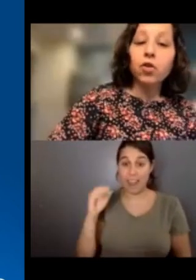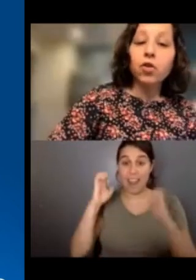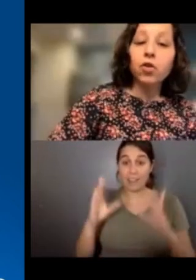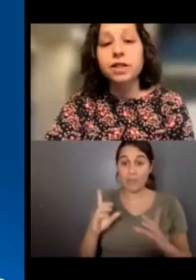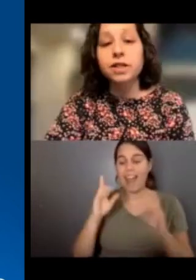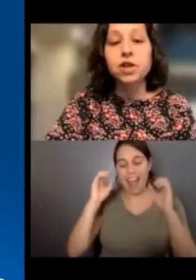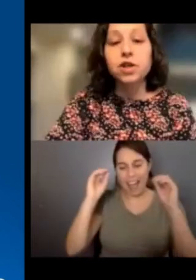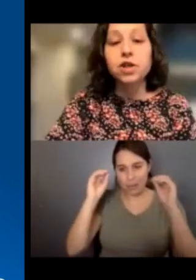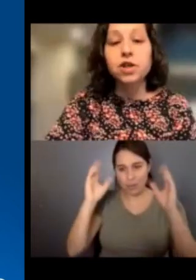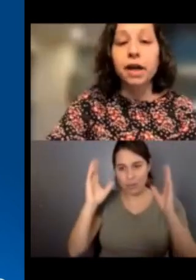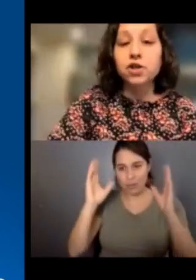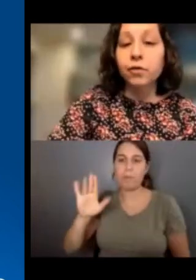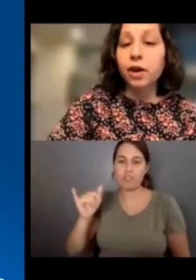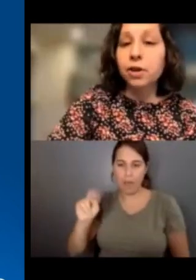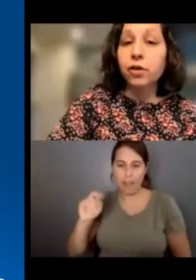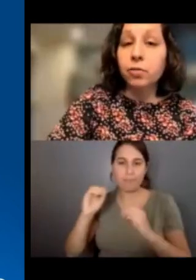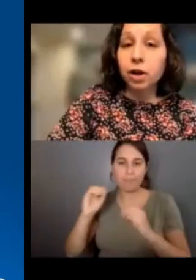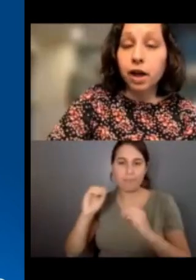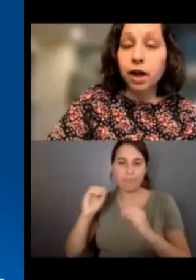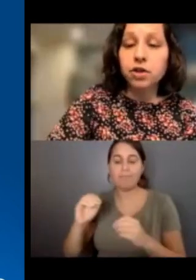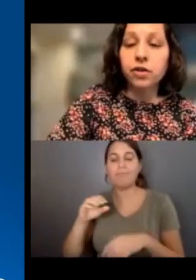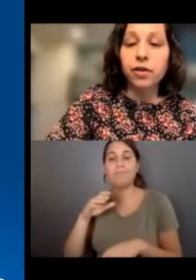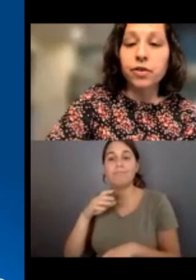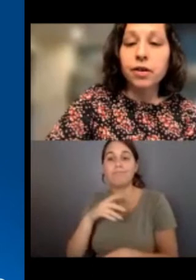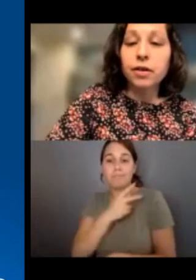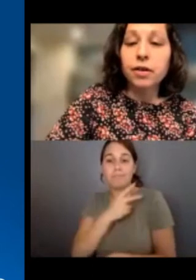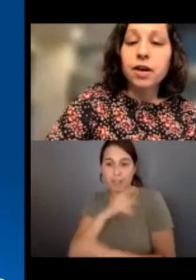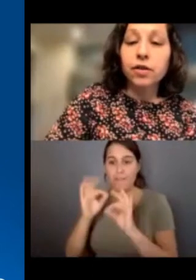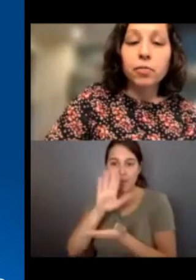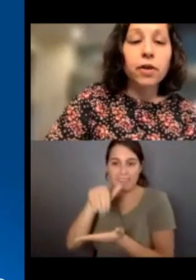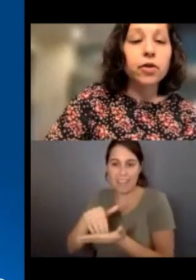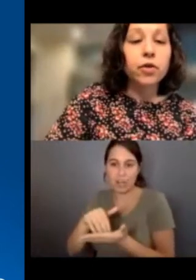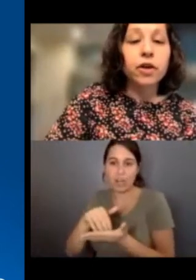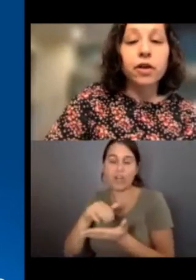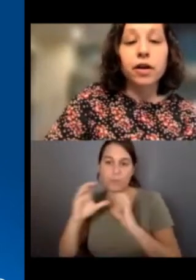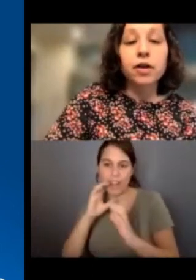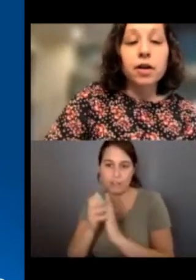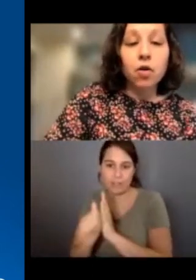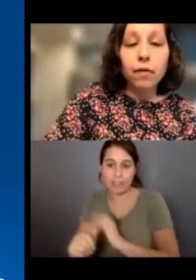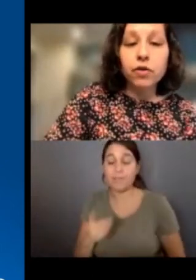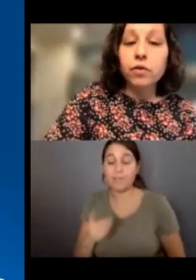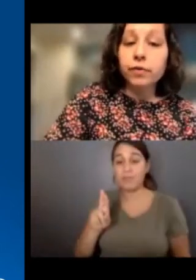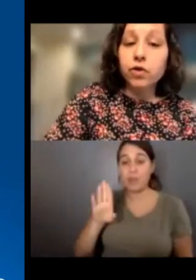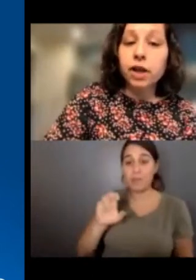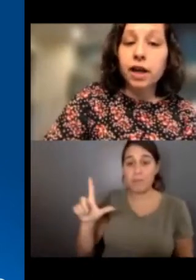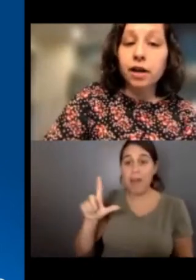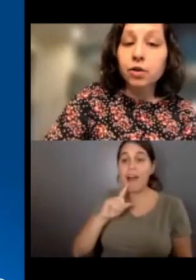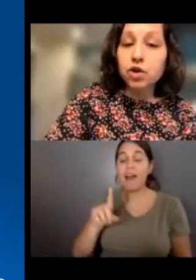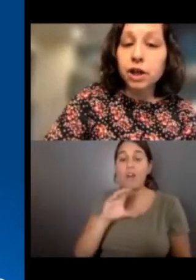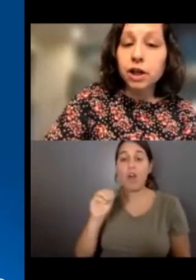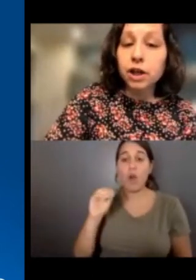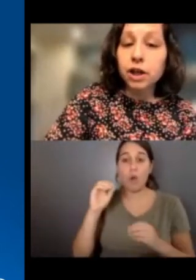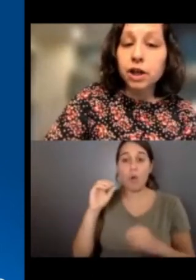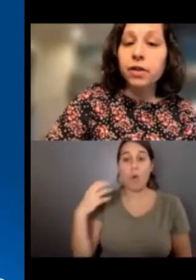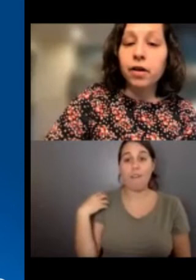work focuses on teaching patient and family-centered communication skills. Dr. Bell serves as a co-officer of diversity and inclusion